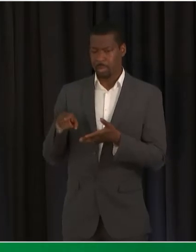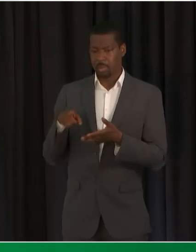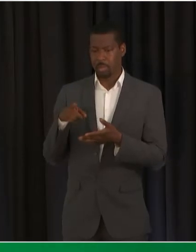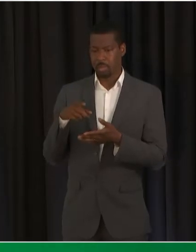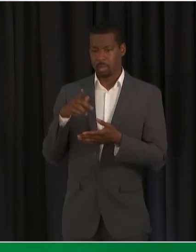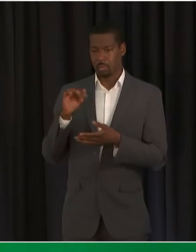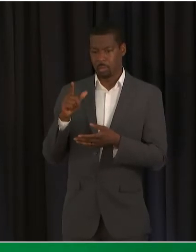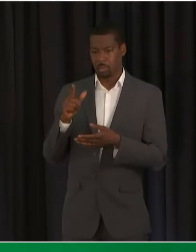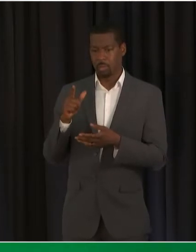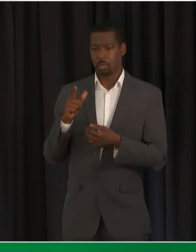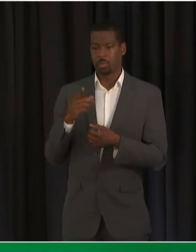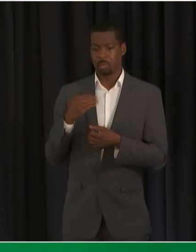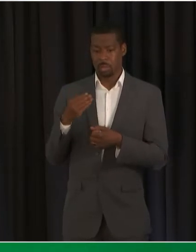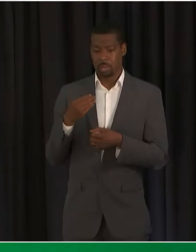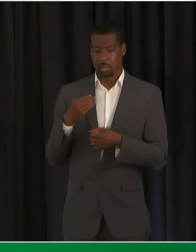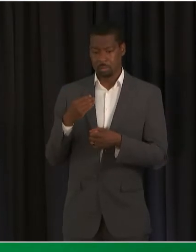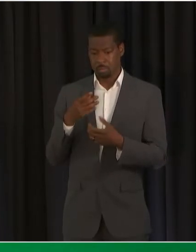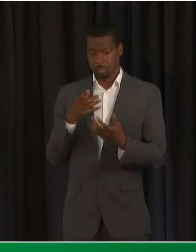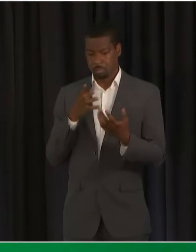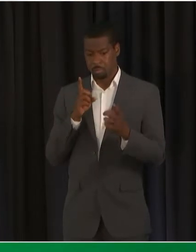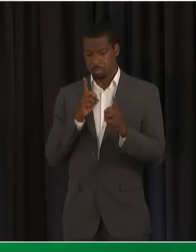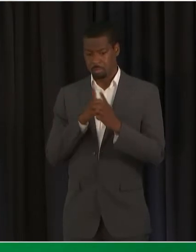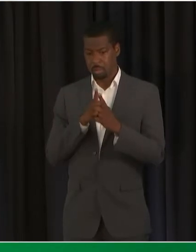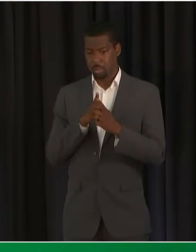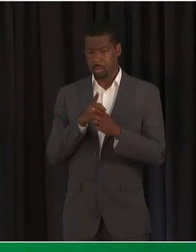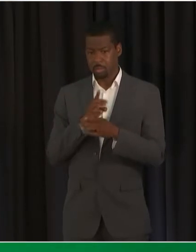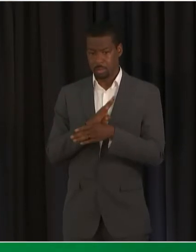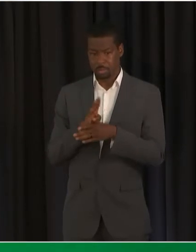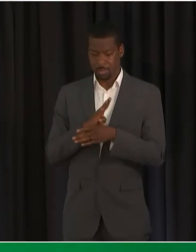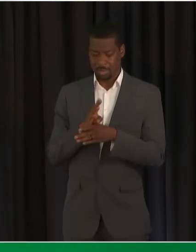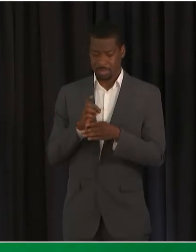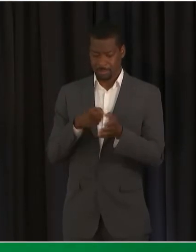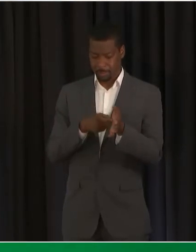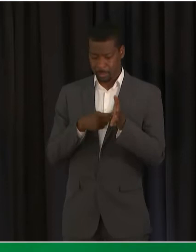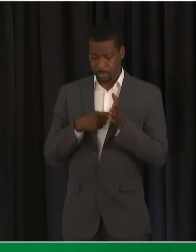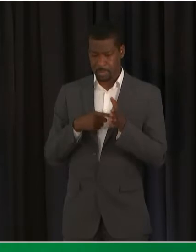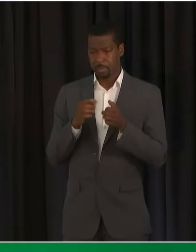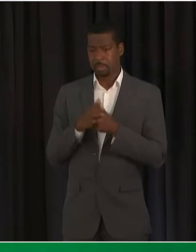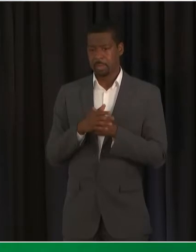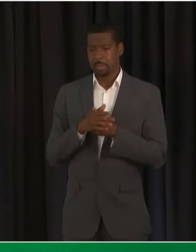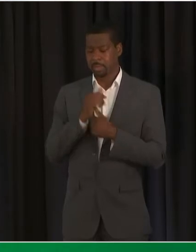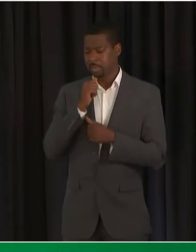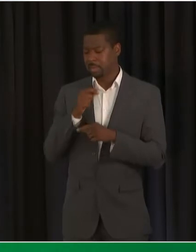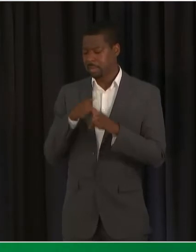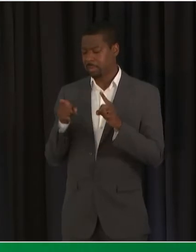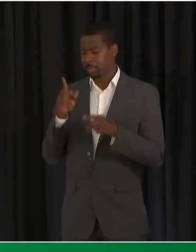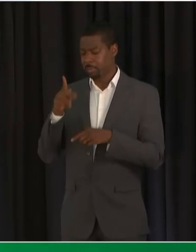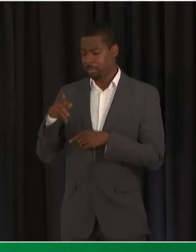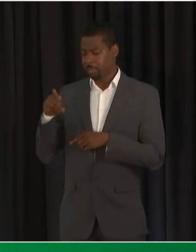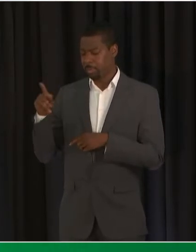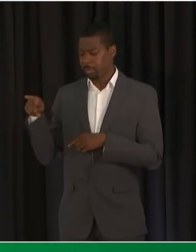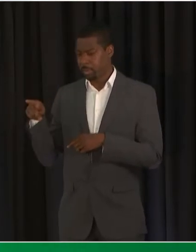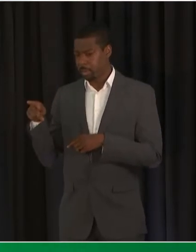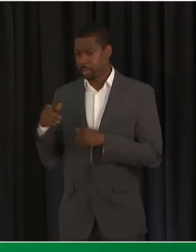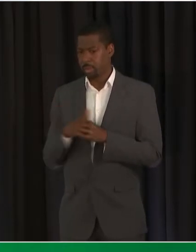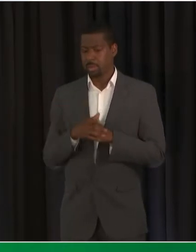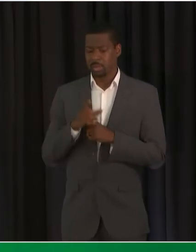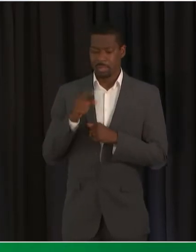payroll and to meet business obligations. However, unlike PPP, where you have to use 60%